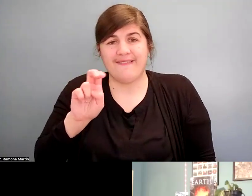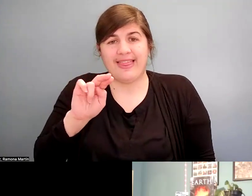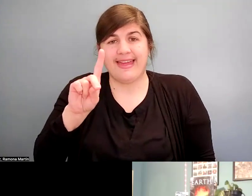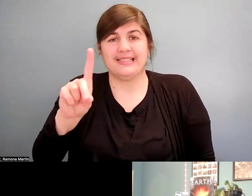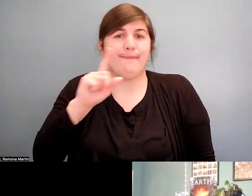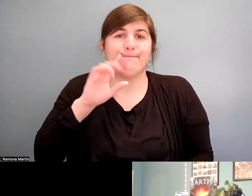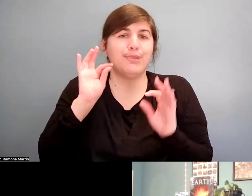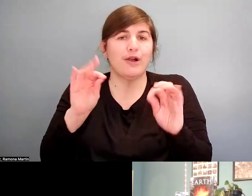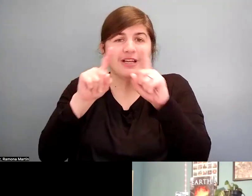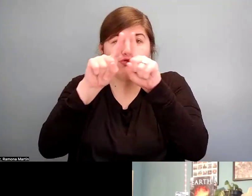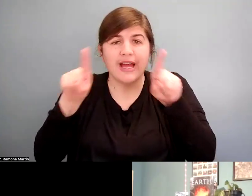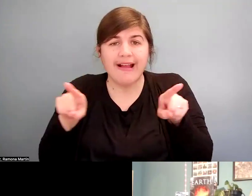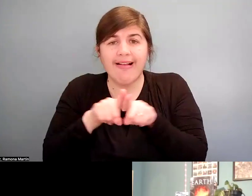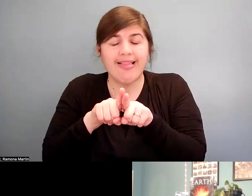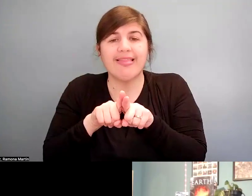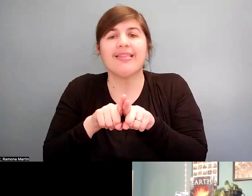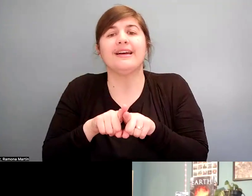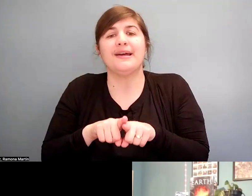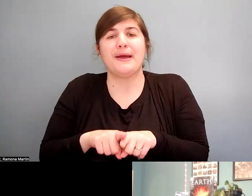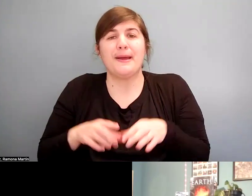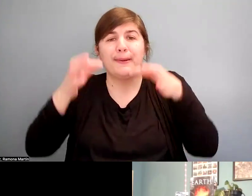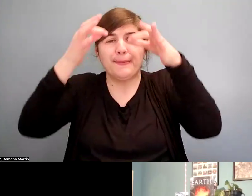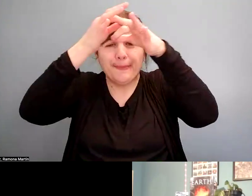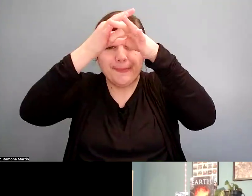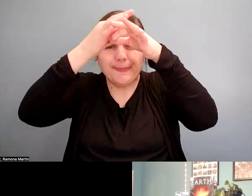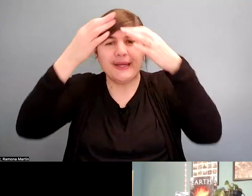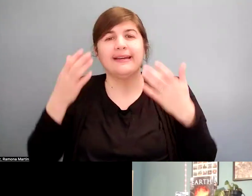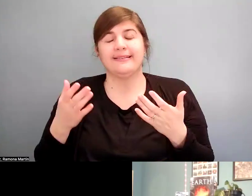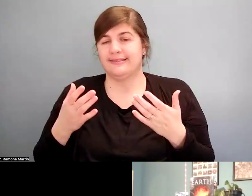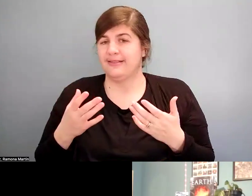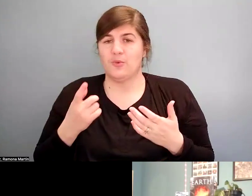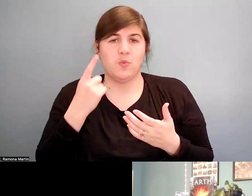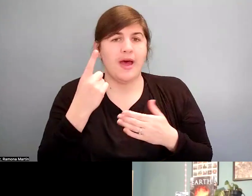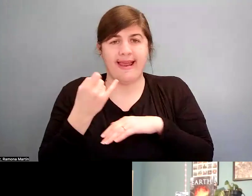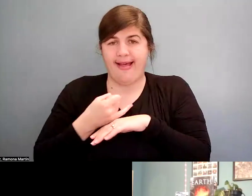triangle. Nice little snow-covered top, little hole crater at the top, and it's just one